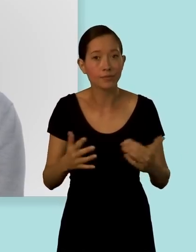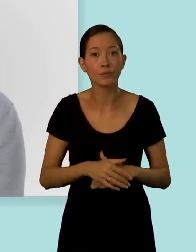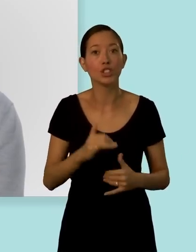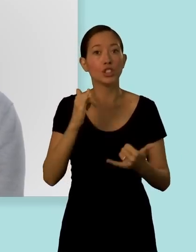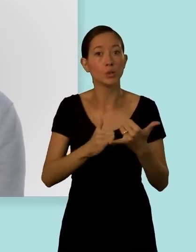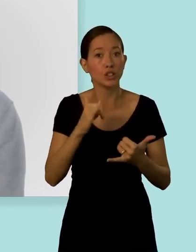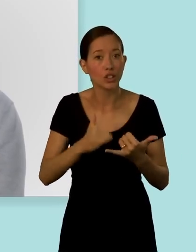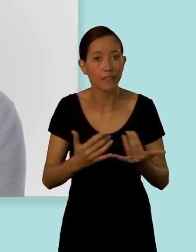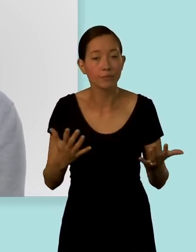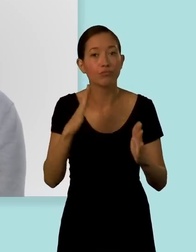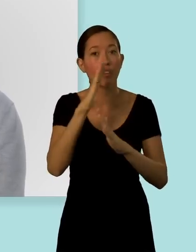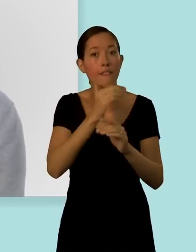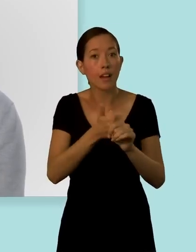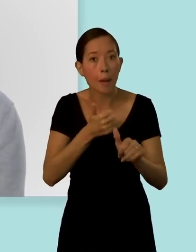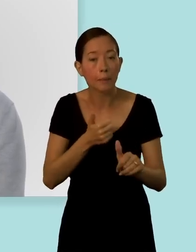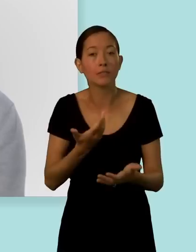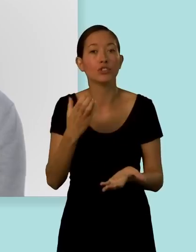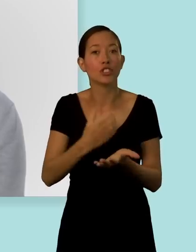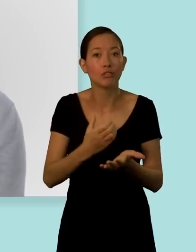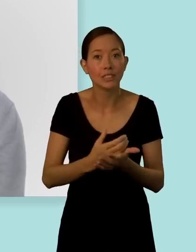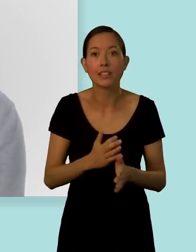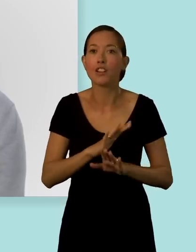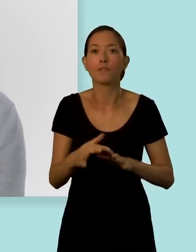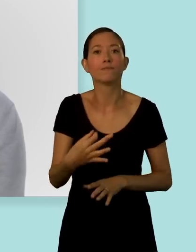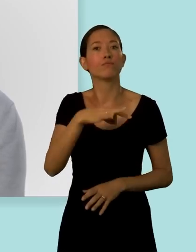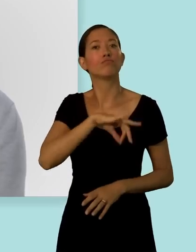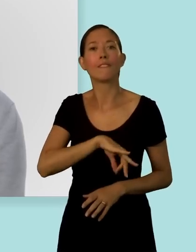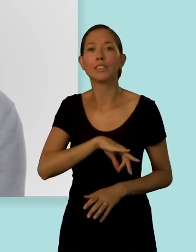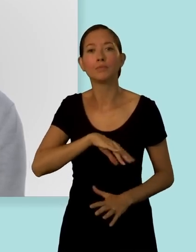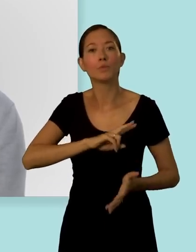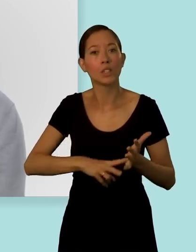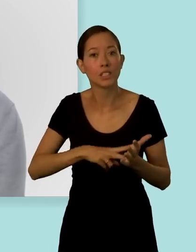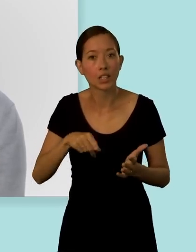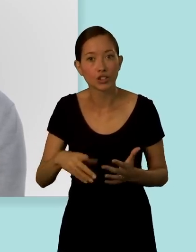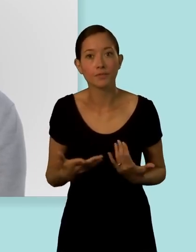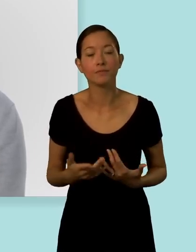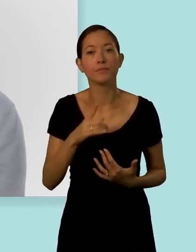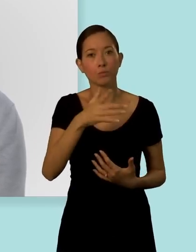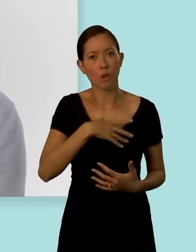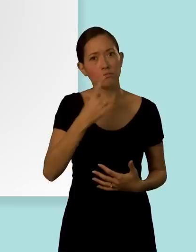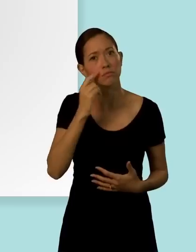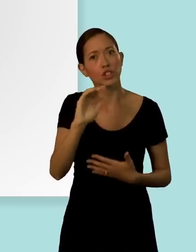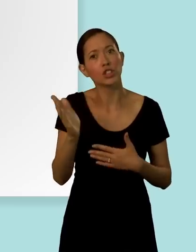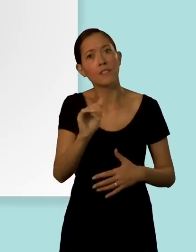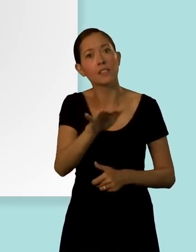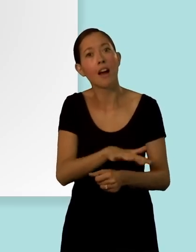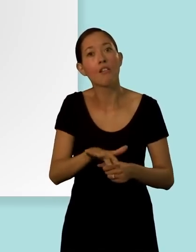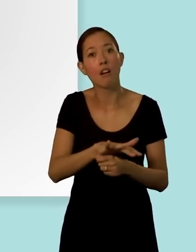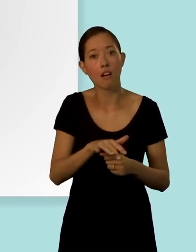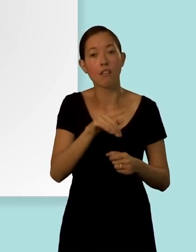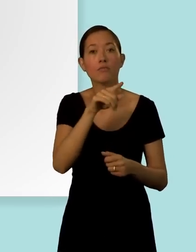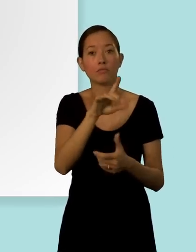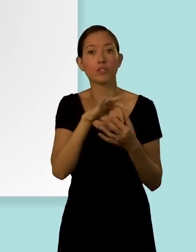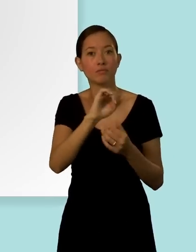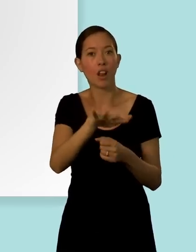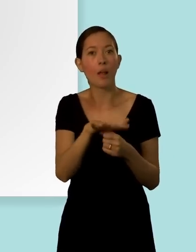the NHS, social services, private companies and charities, and not-for-profit organisations. To find services in your